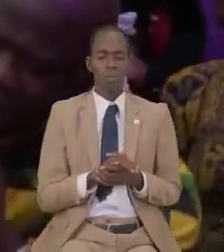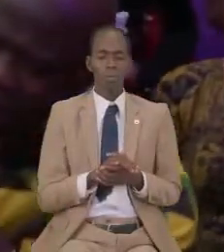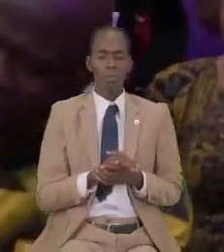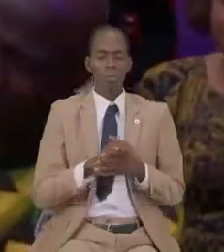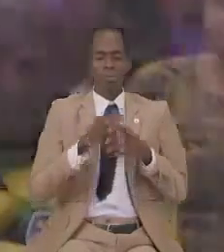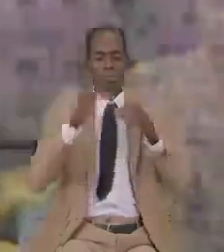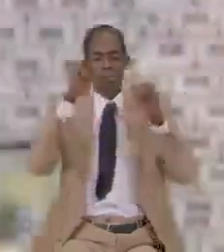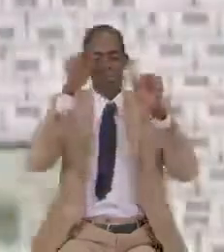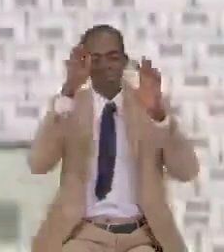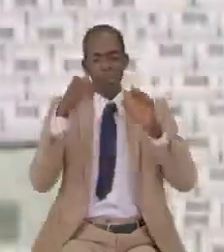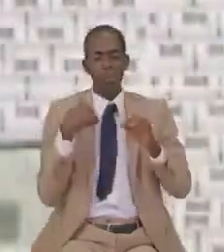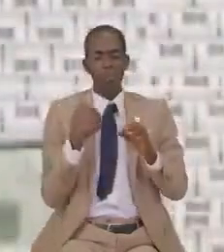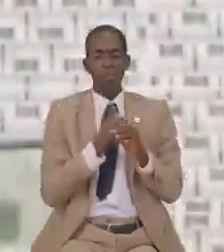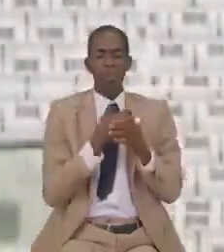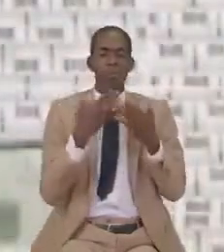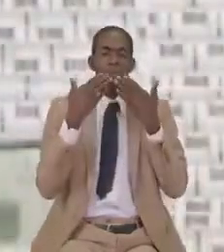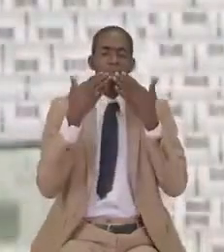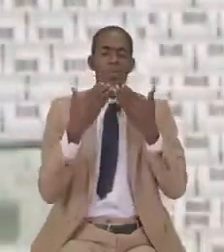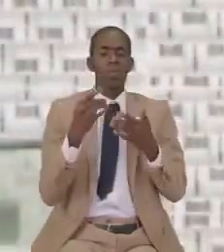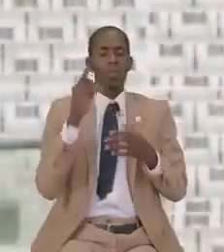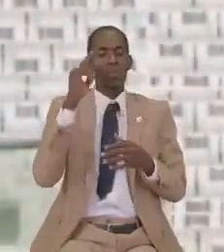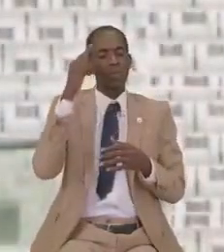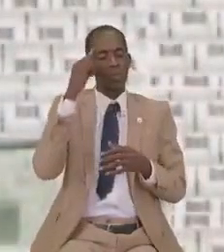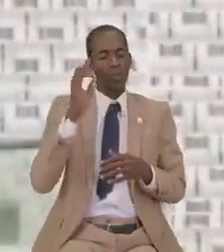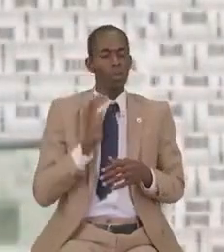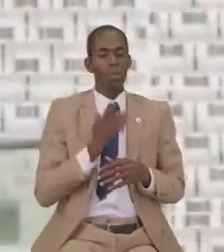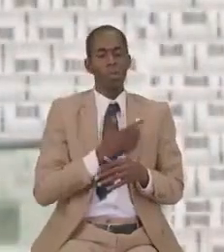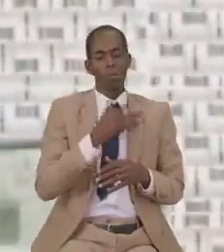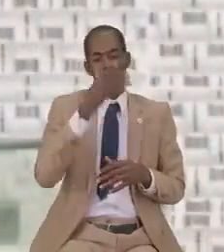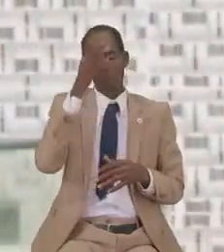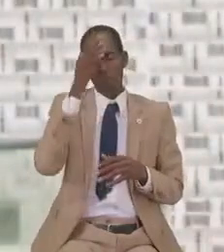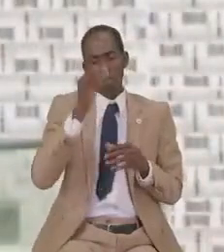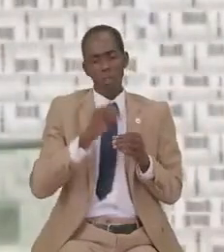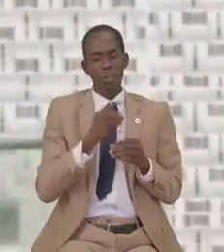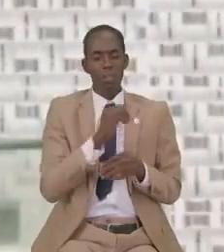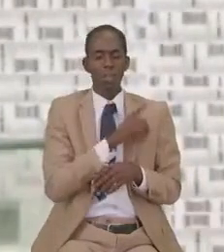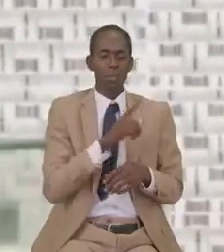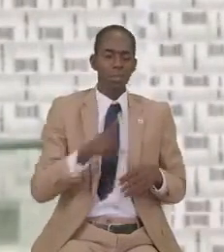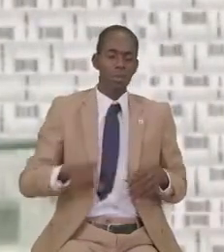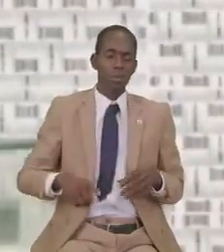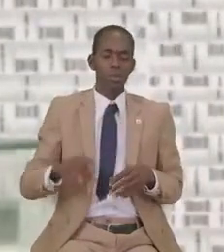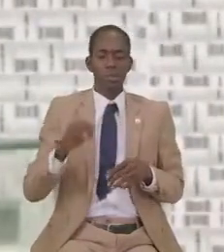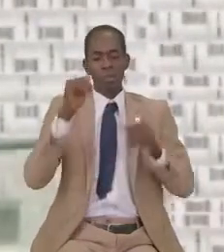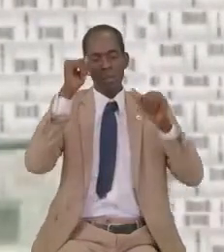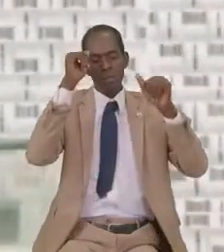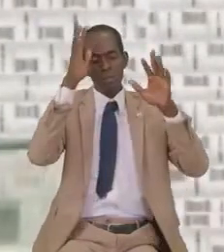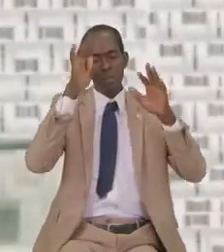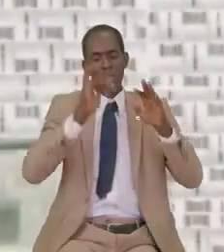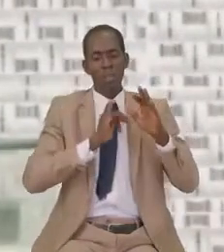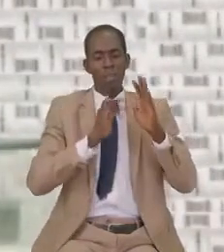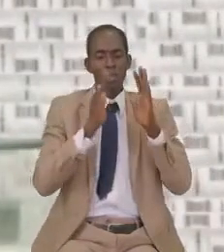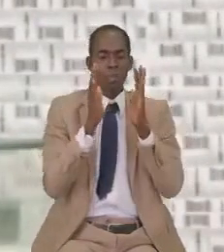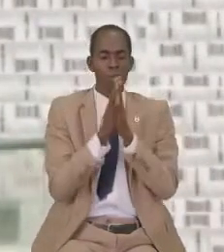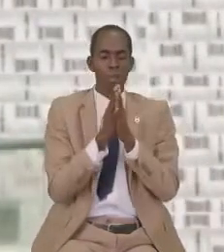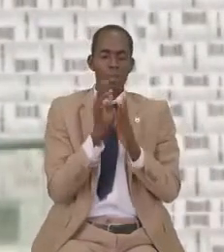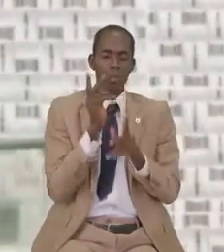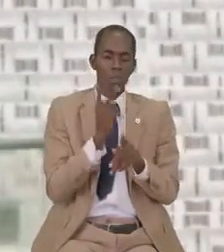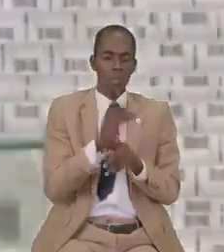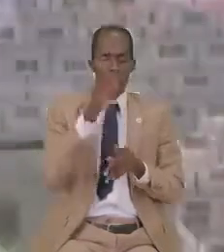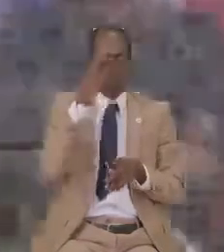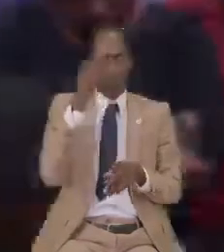Father, we thank you for our Father in the Lord. Father, I pray, keep him for